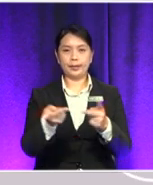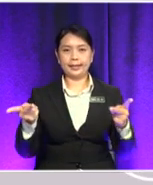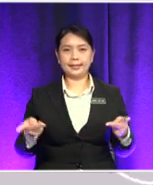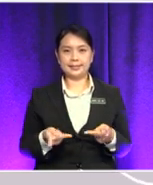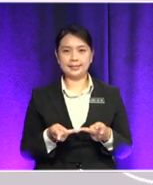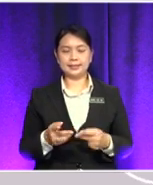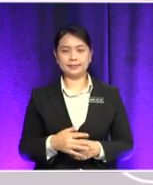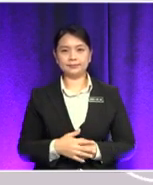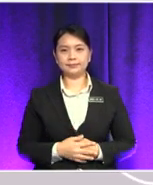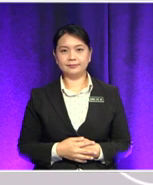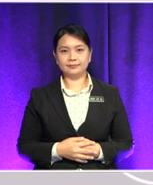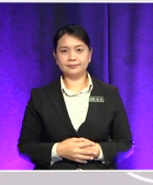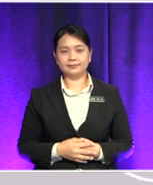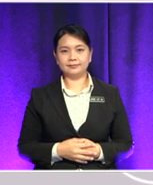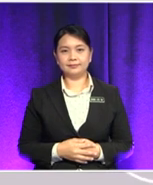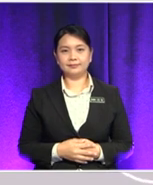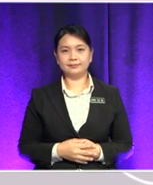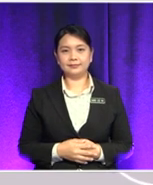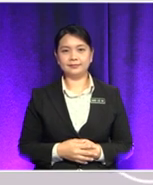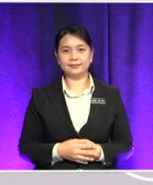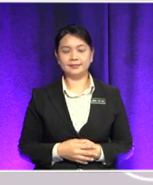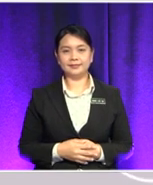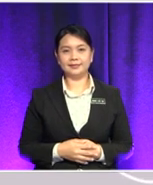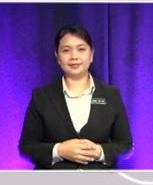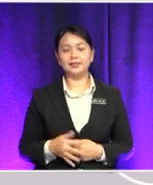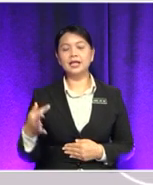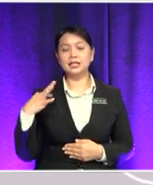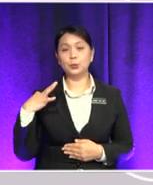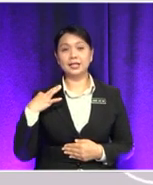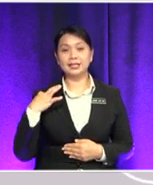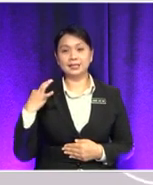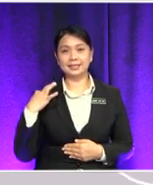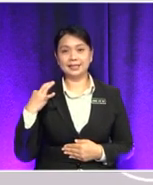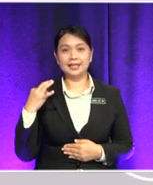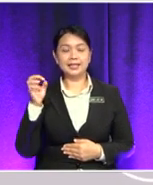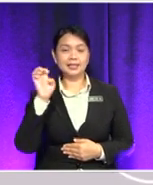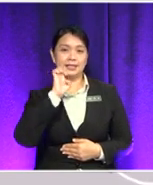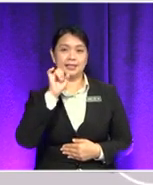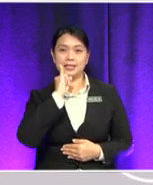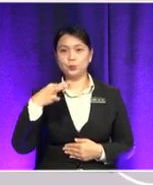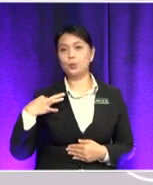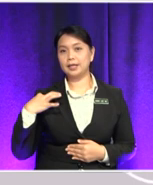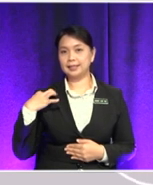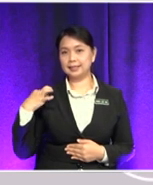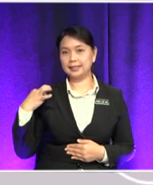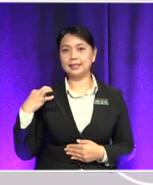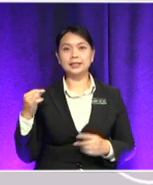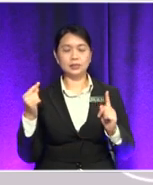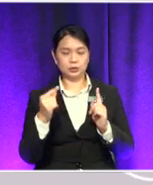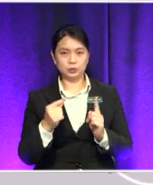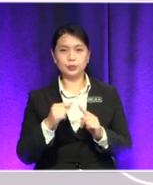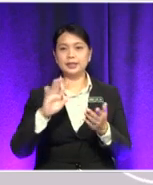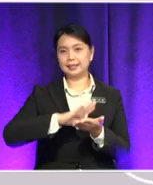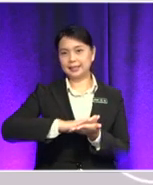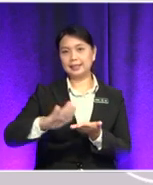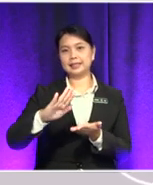be the volunteer, isn't it? Oh, good one. Yeah, so you are the